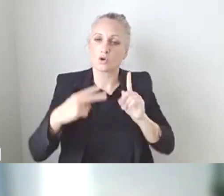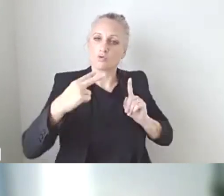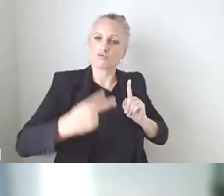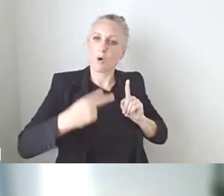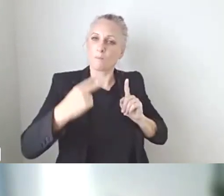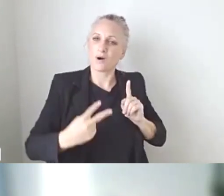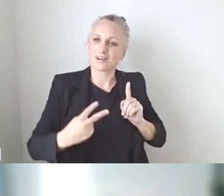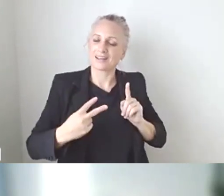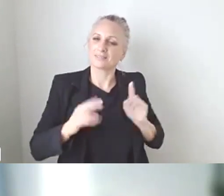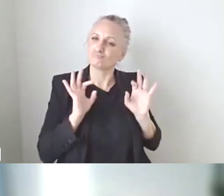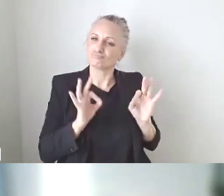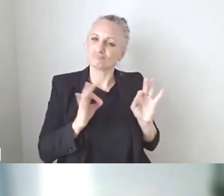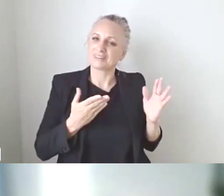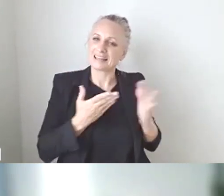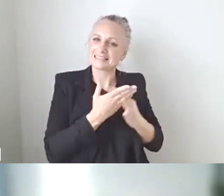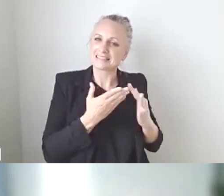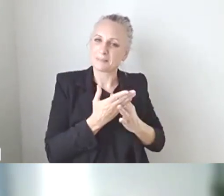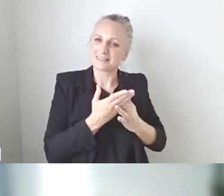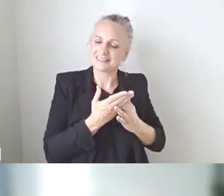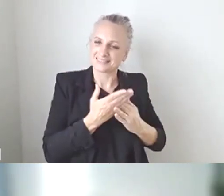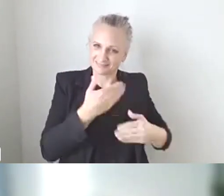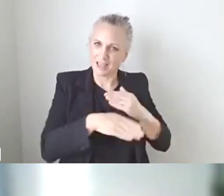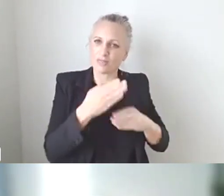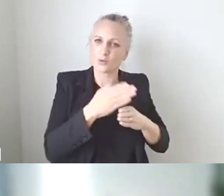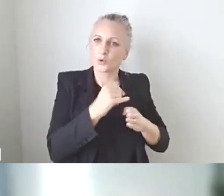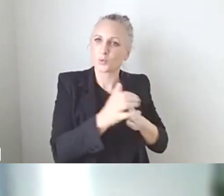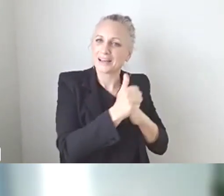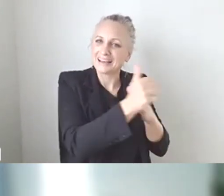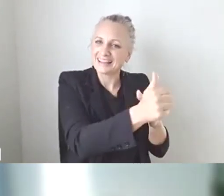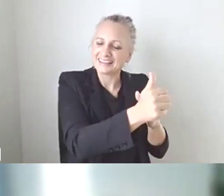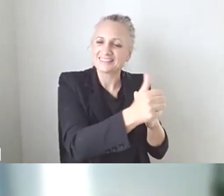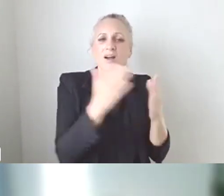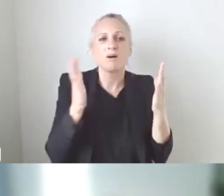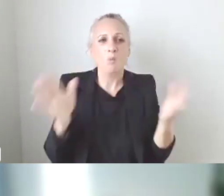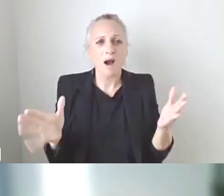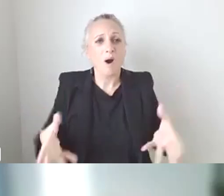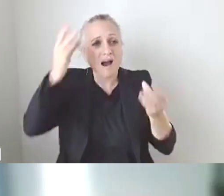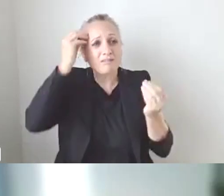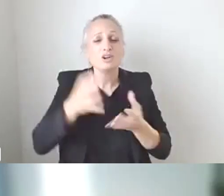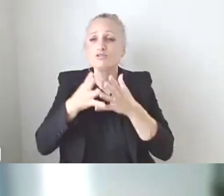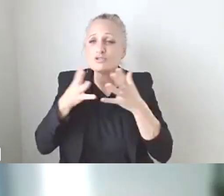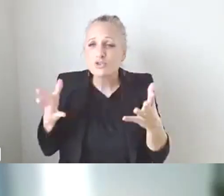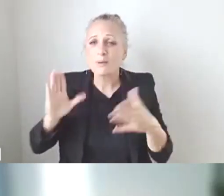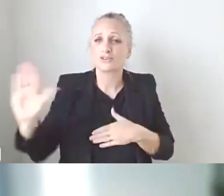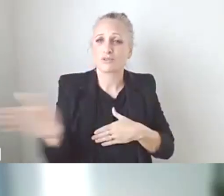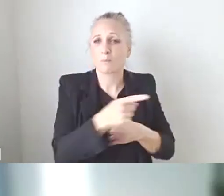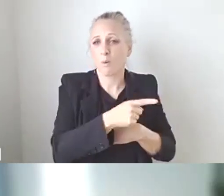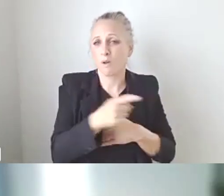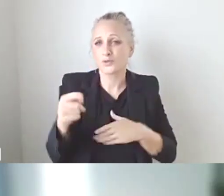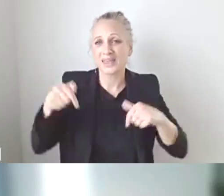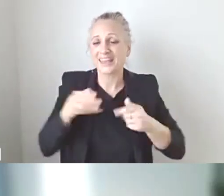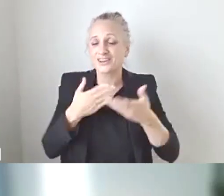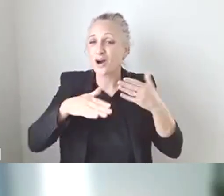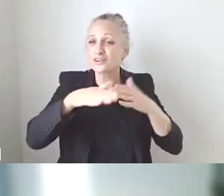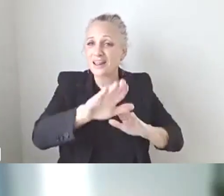work that we lead. But again, I've learned so much from all of you in Aotearoa about approaches to this work and really appreciate